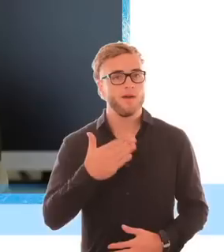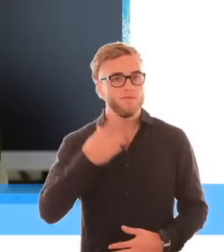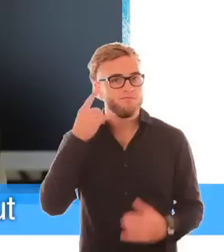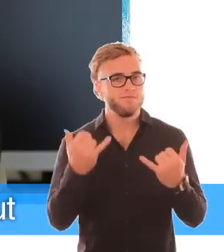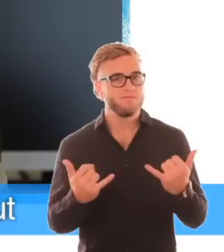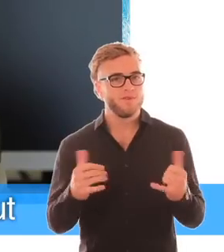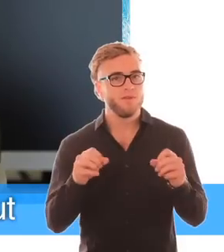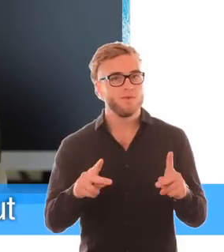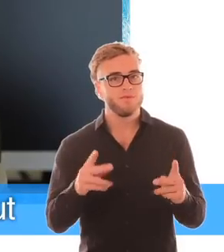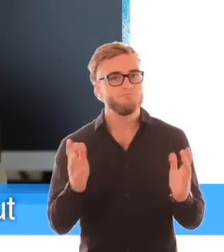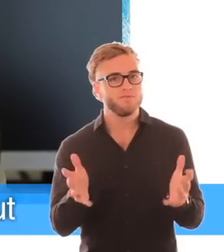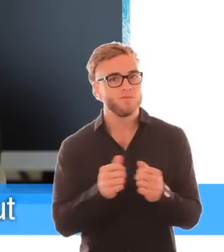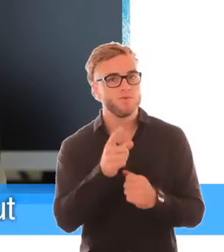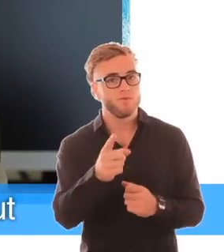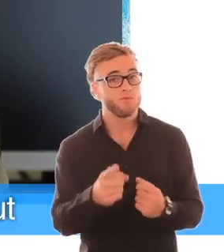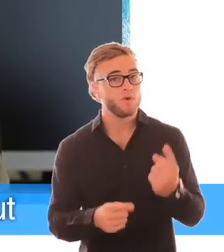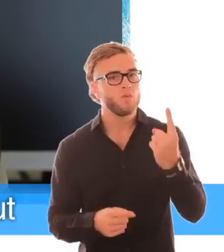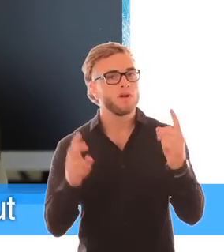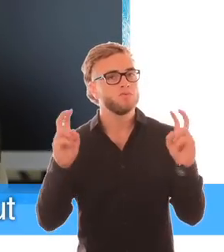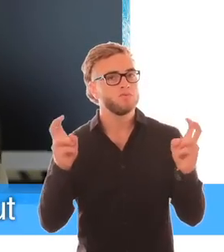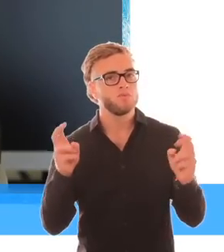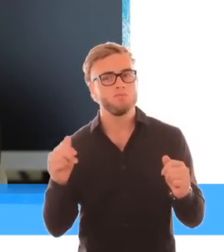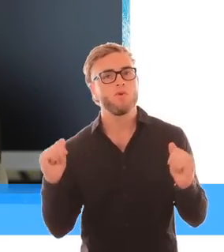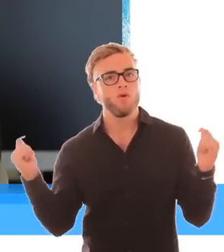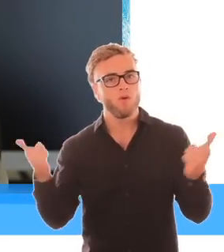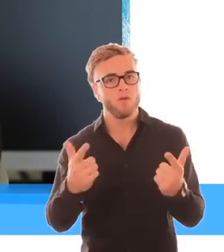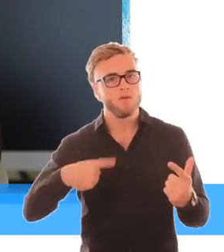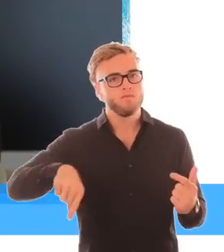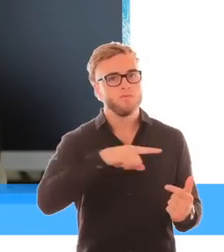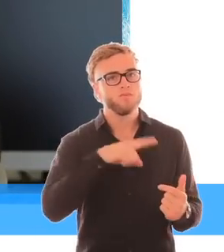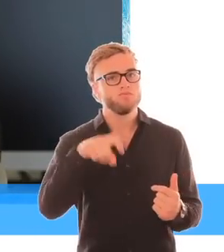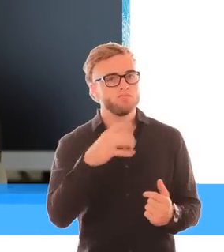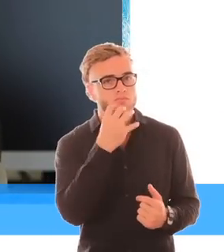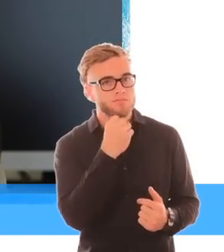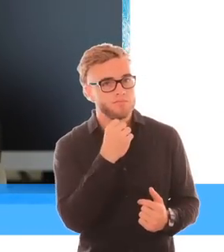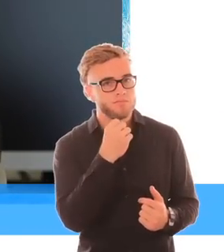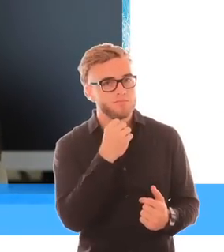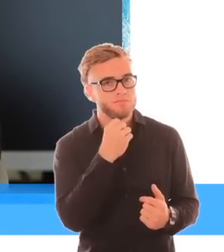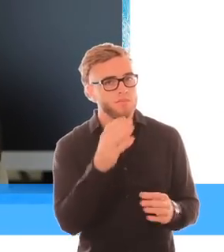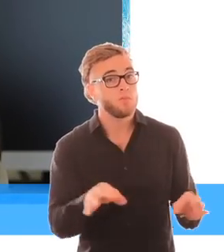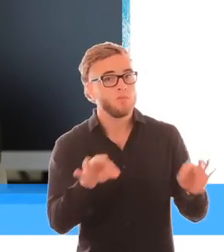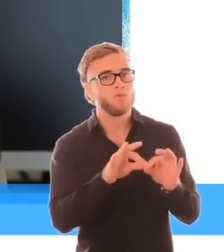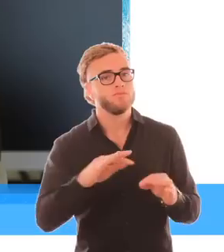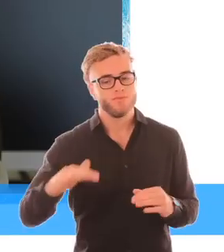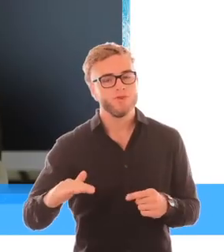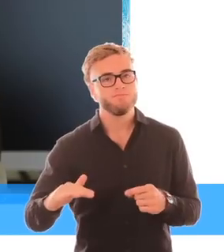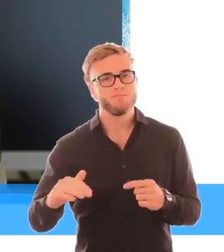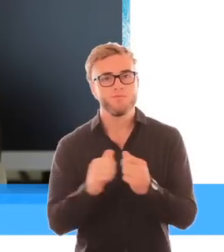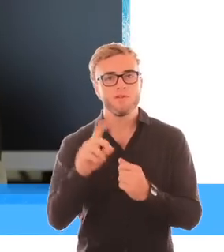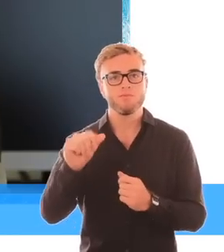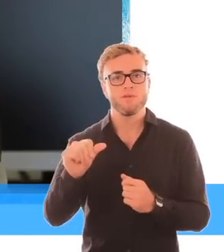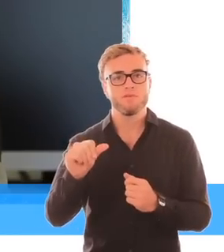I'm glad for this opportunity to speak with you about an issue that all of us do or should care about